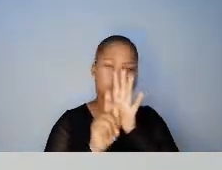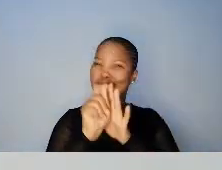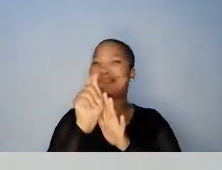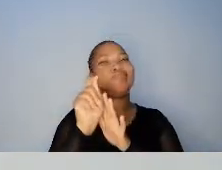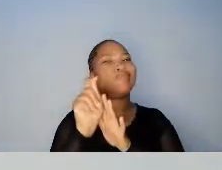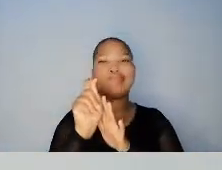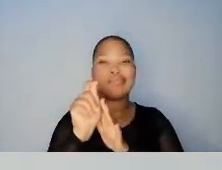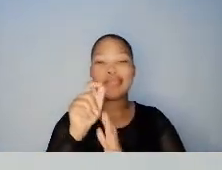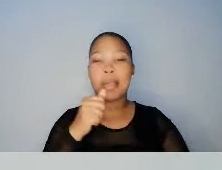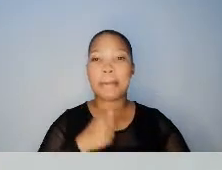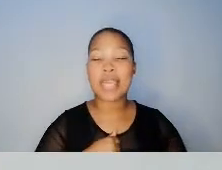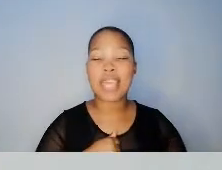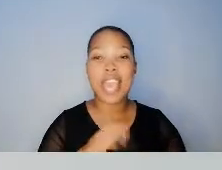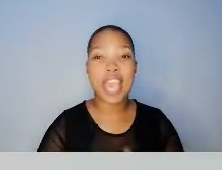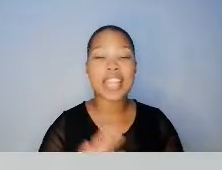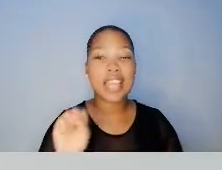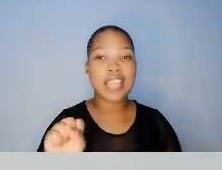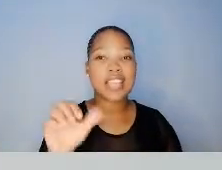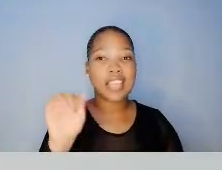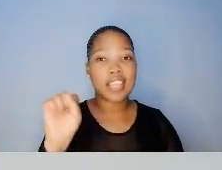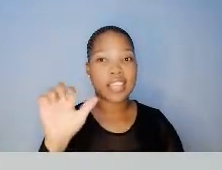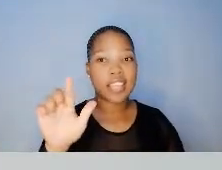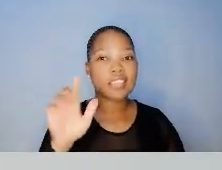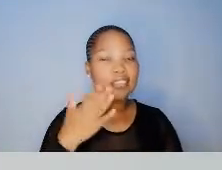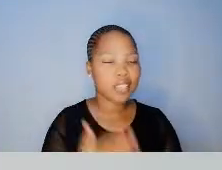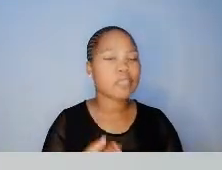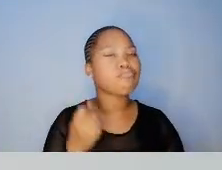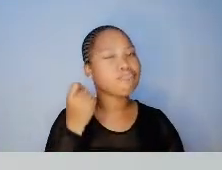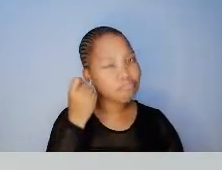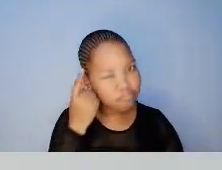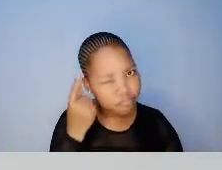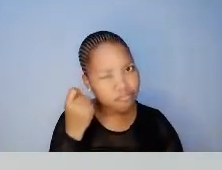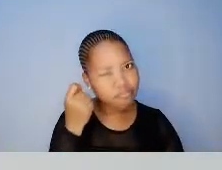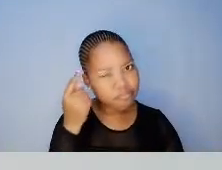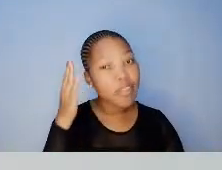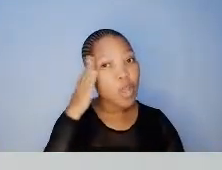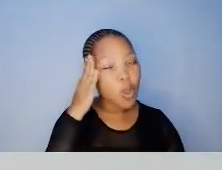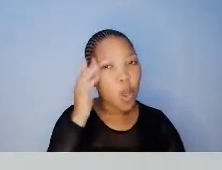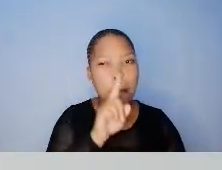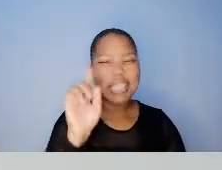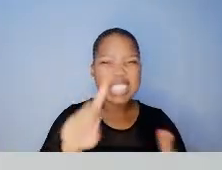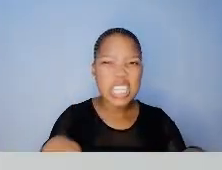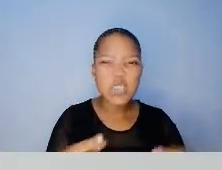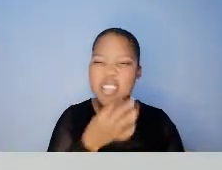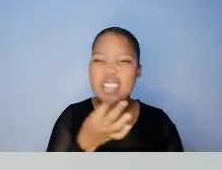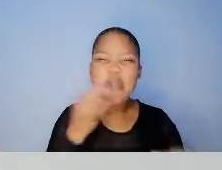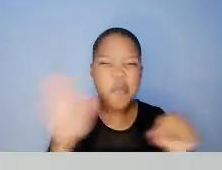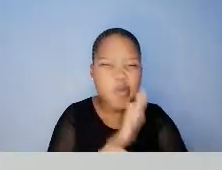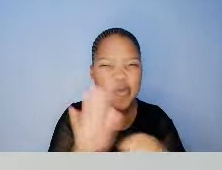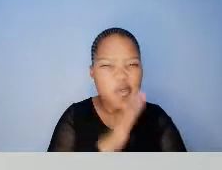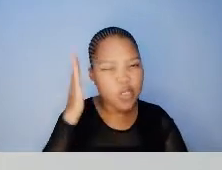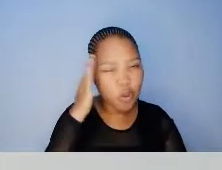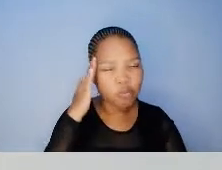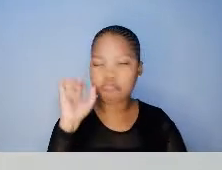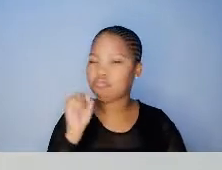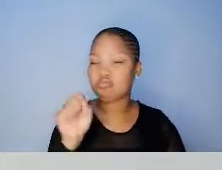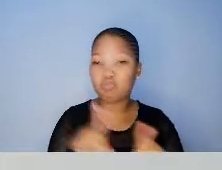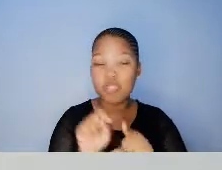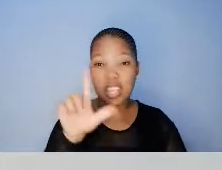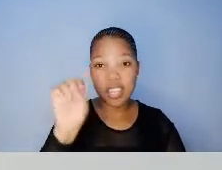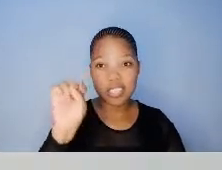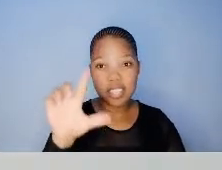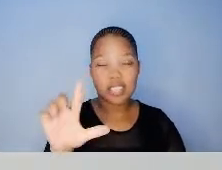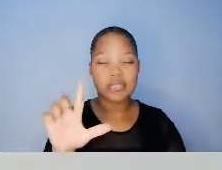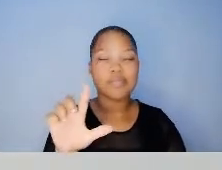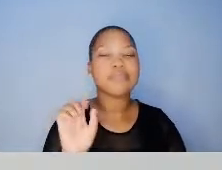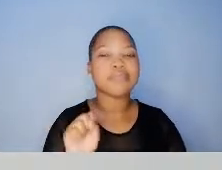and with the South African Sign Language, I can understand, I know it, but I can't say I'm that competent as Lesotho Sign